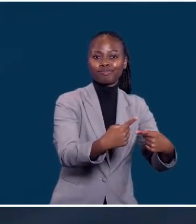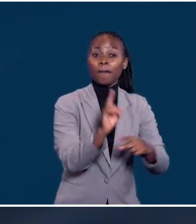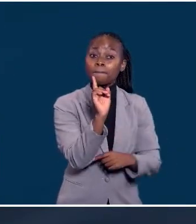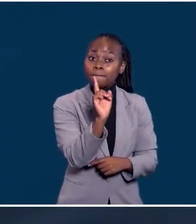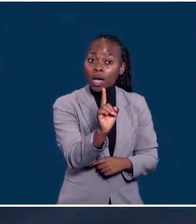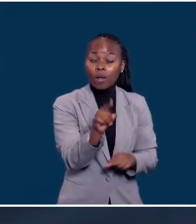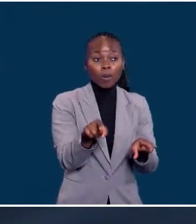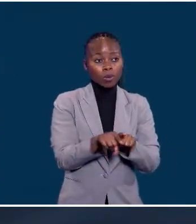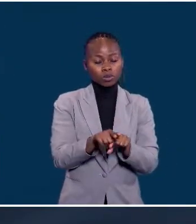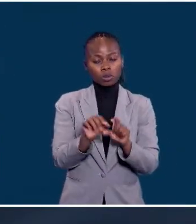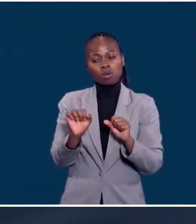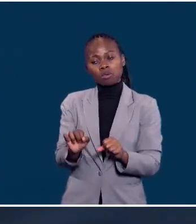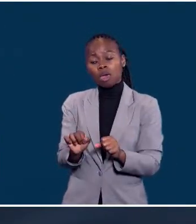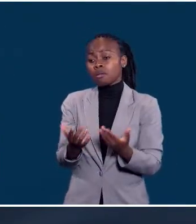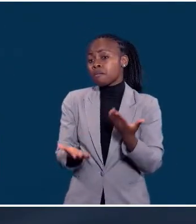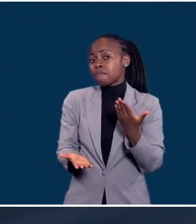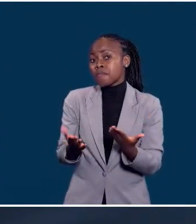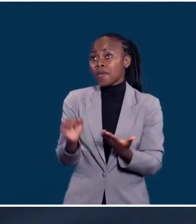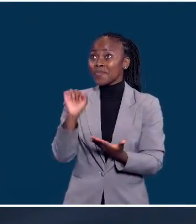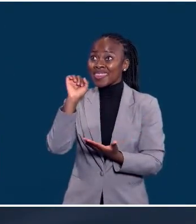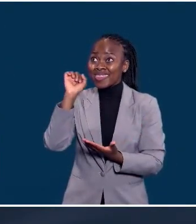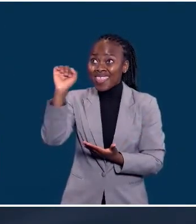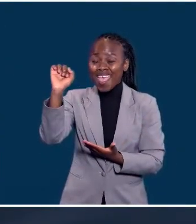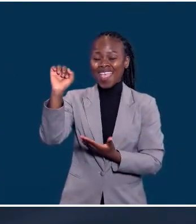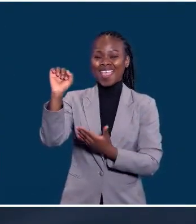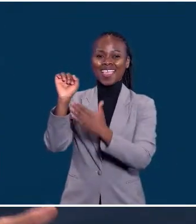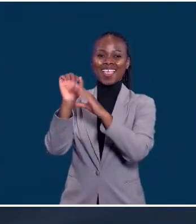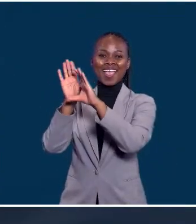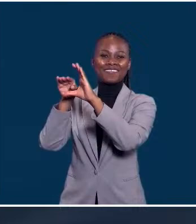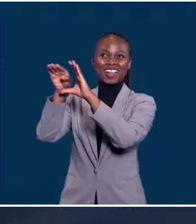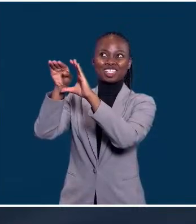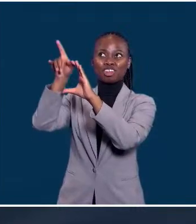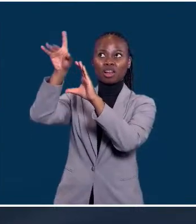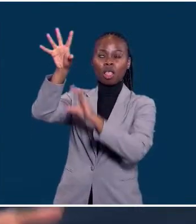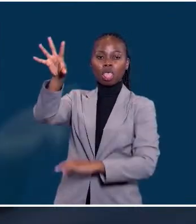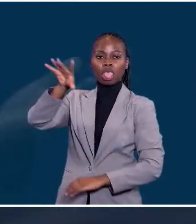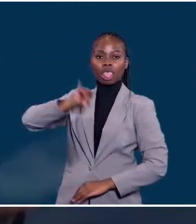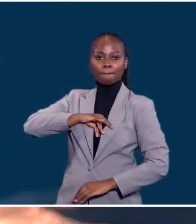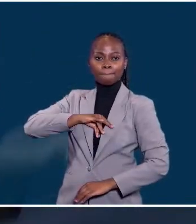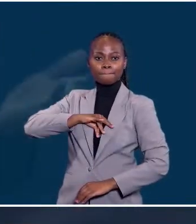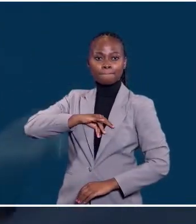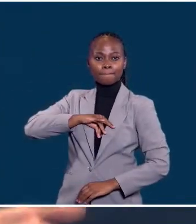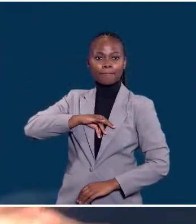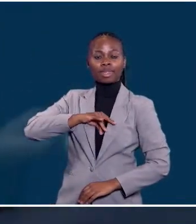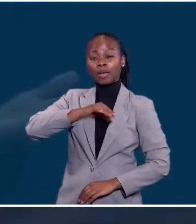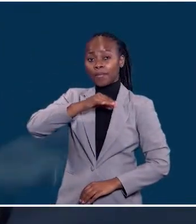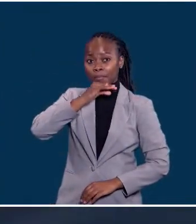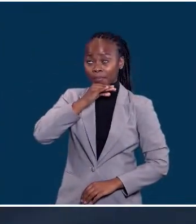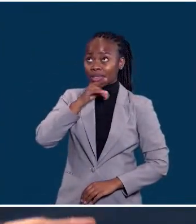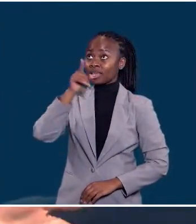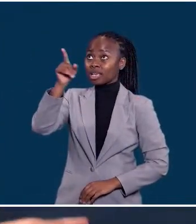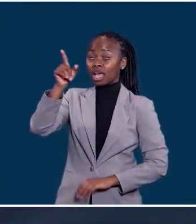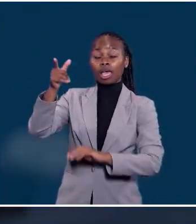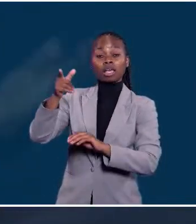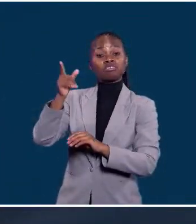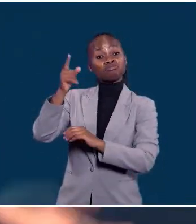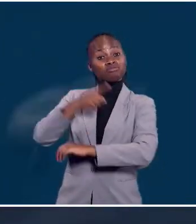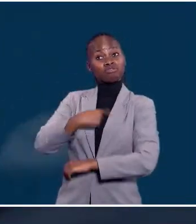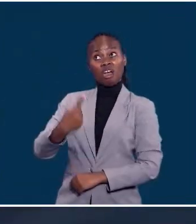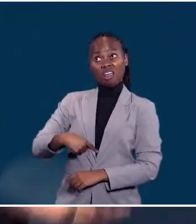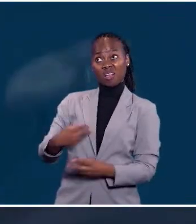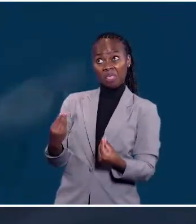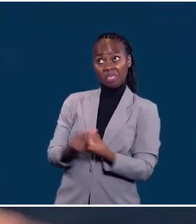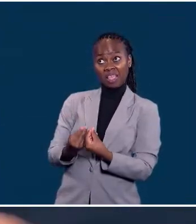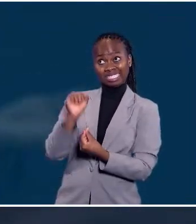Alternatively, we can simply import their inflation, which means that we start importing from China things